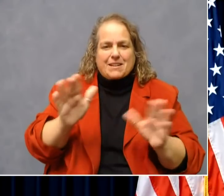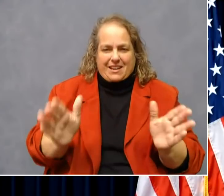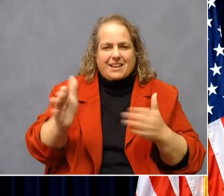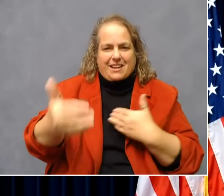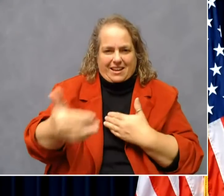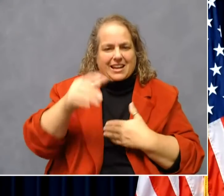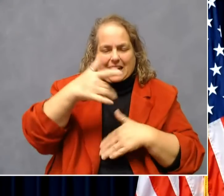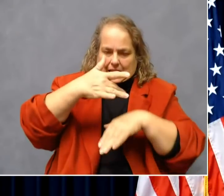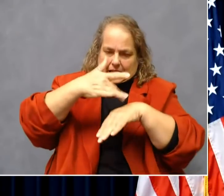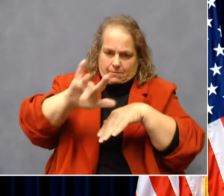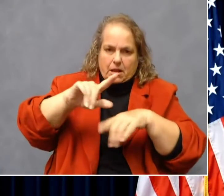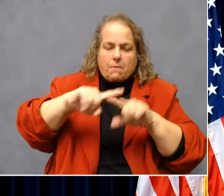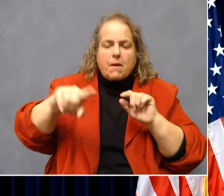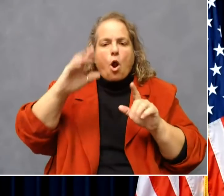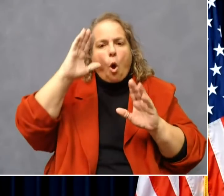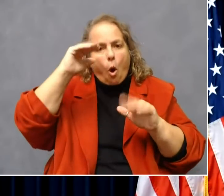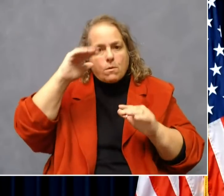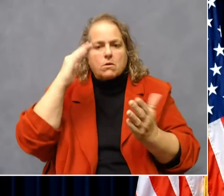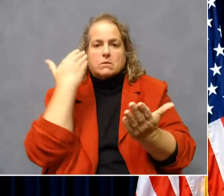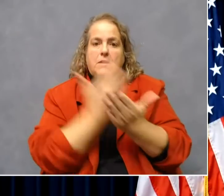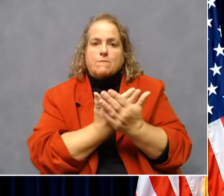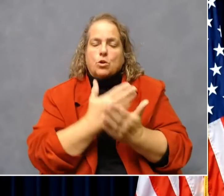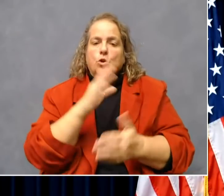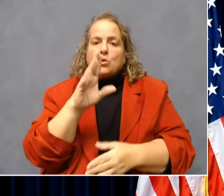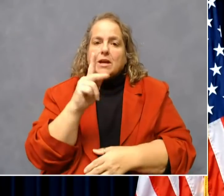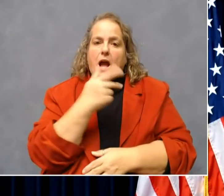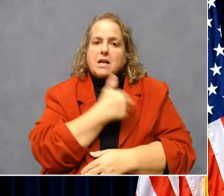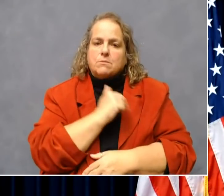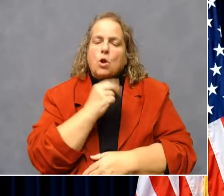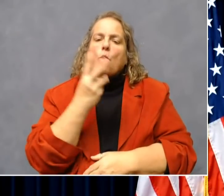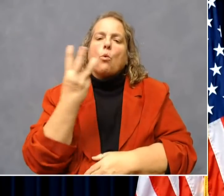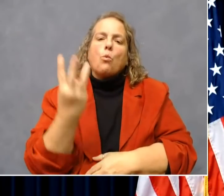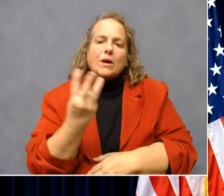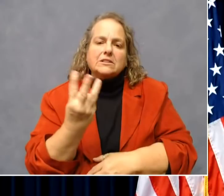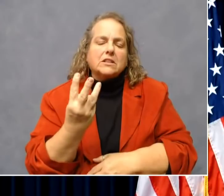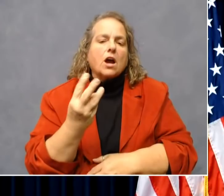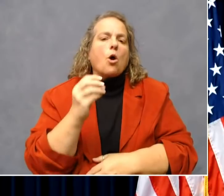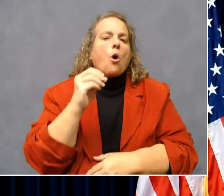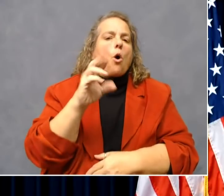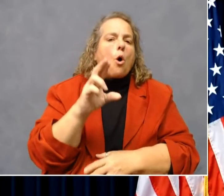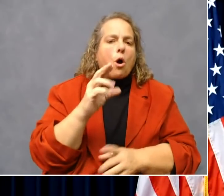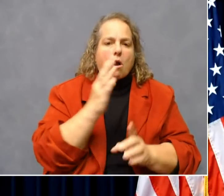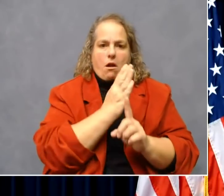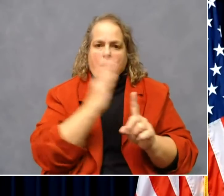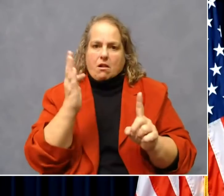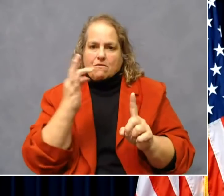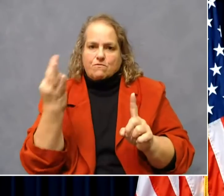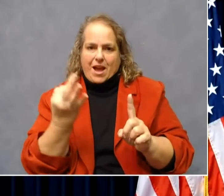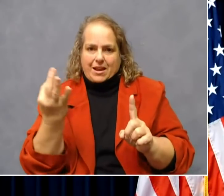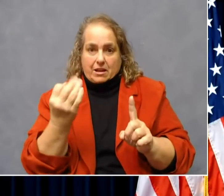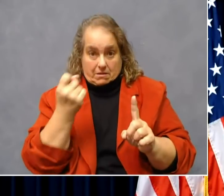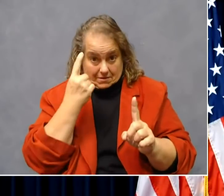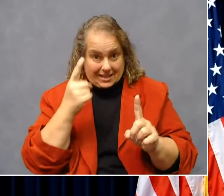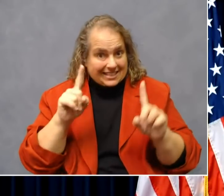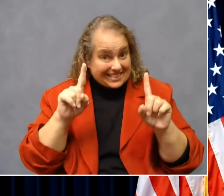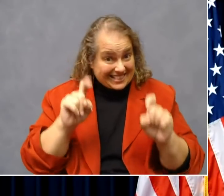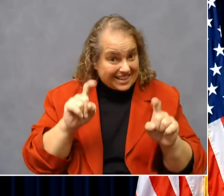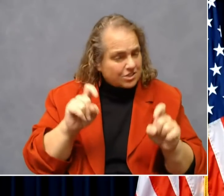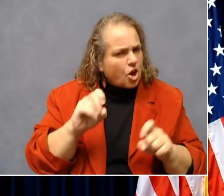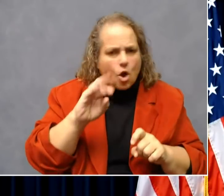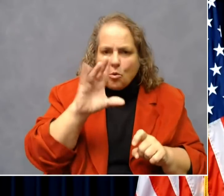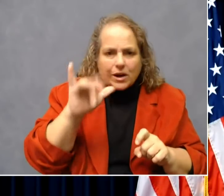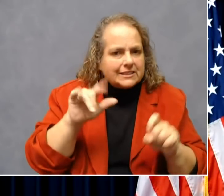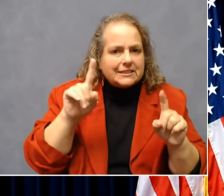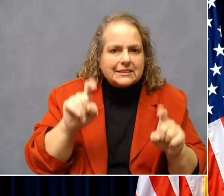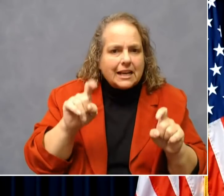UK Hospital as early as Wednesday or as late as Friday. This is a test. This is only a test, but it's a test